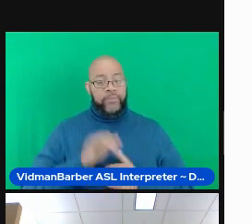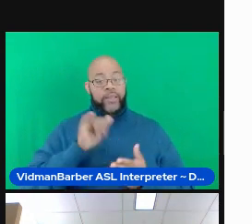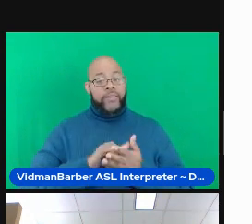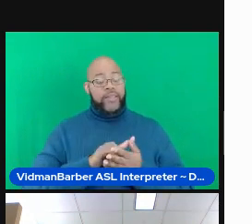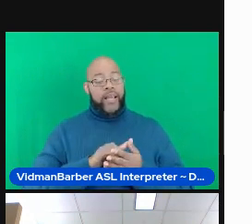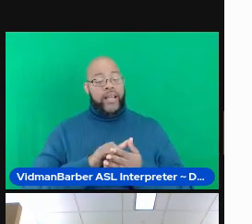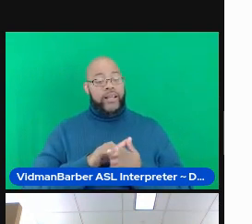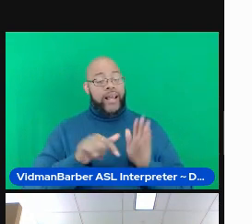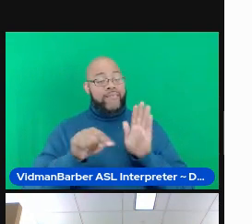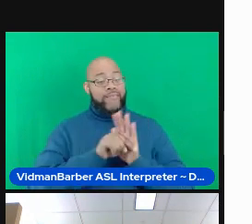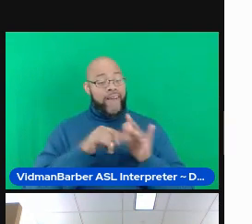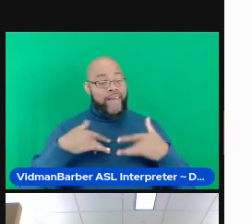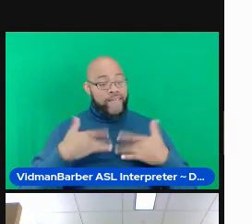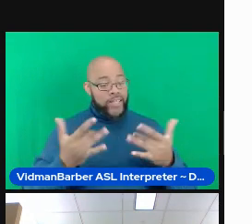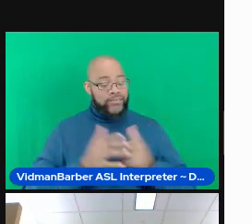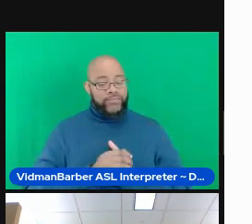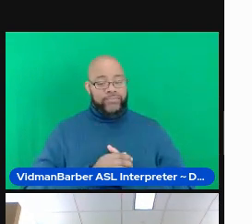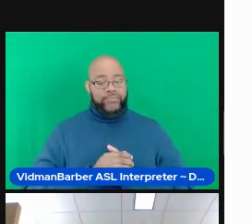events